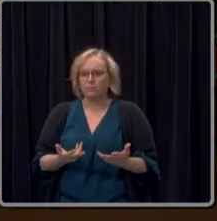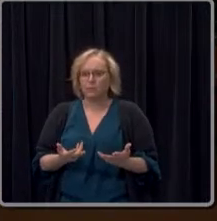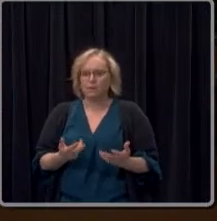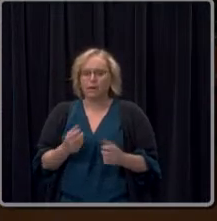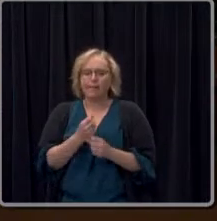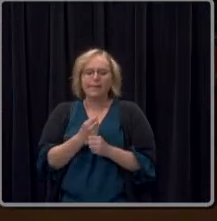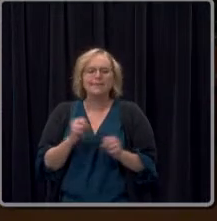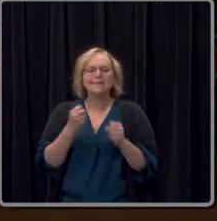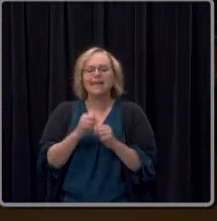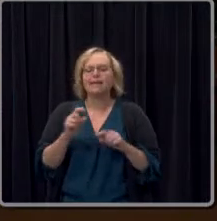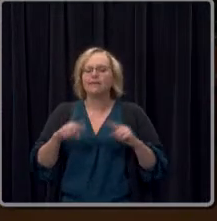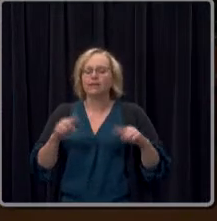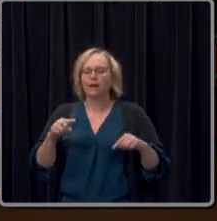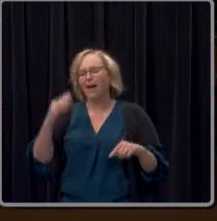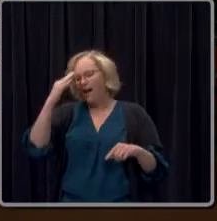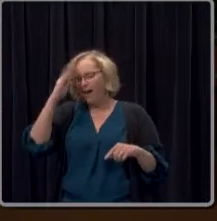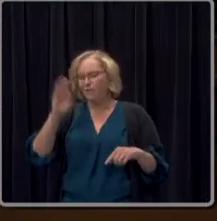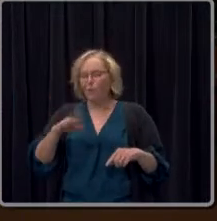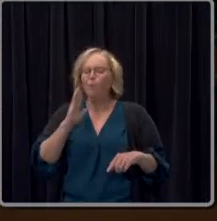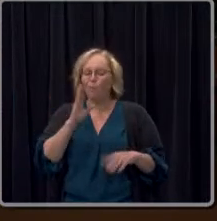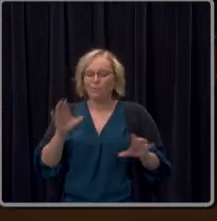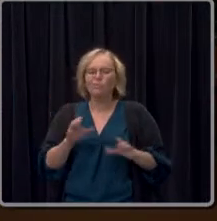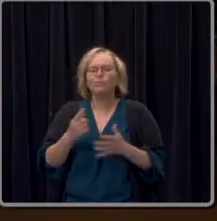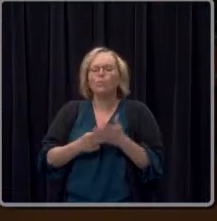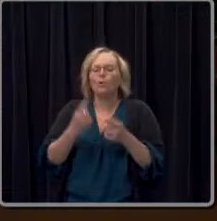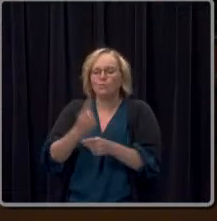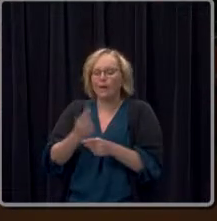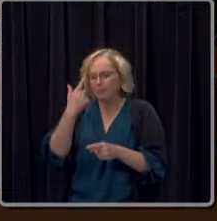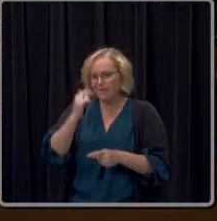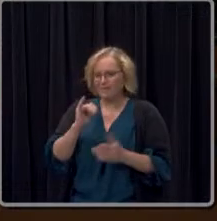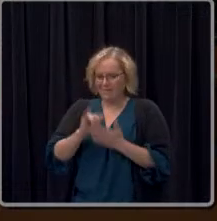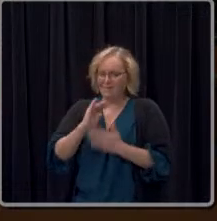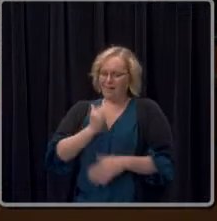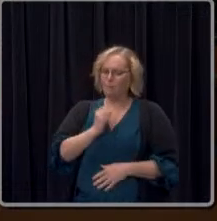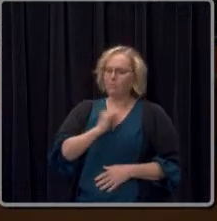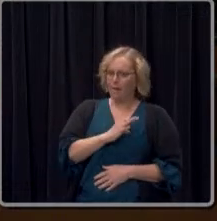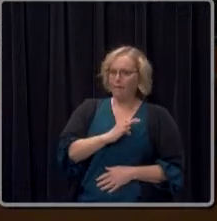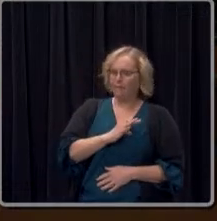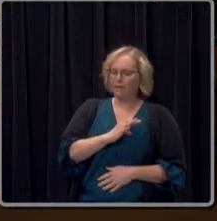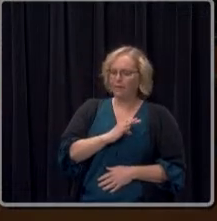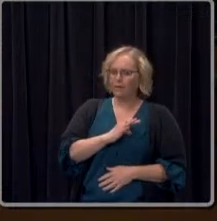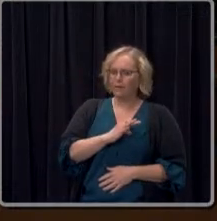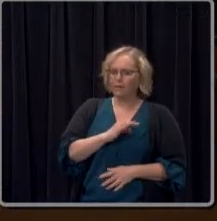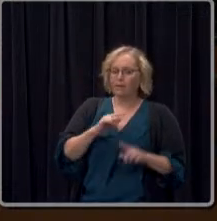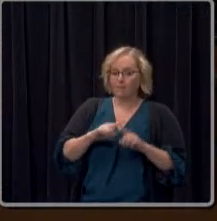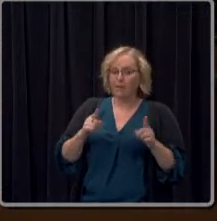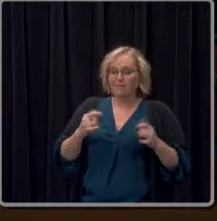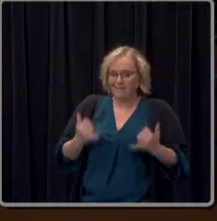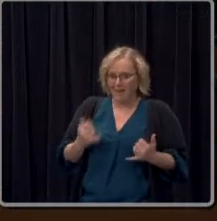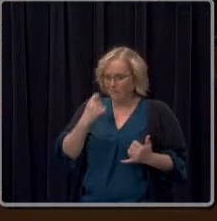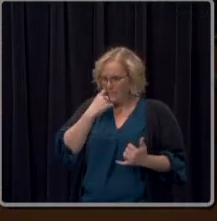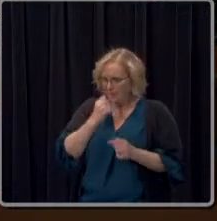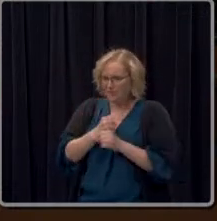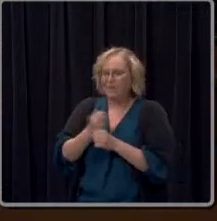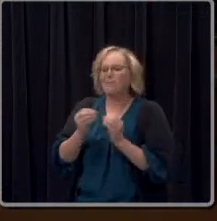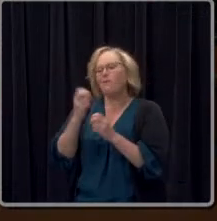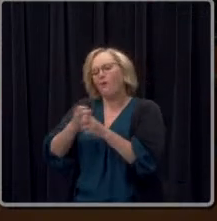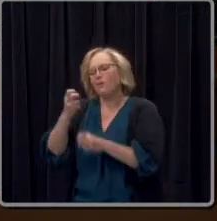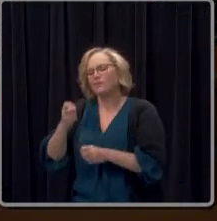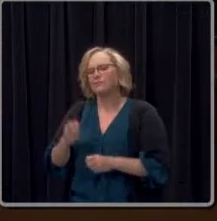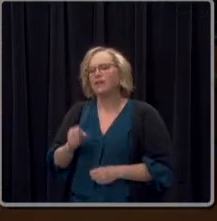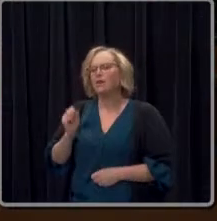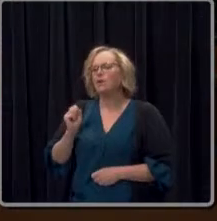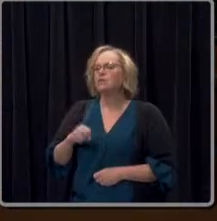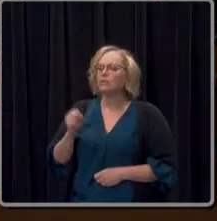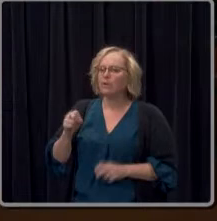safety variance, I know we'll do what's right for kids because that's the staff we have in this district, but we just made that a lot harder. So yeah, we kicked the can.